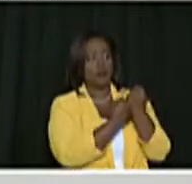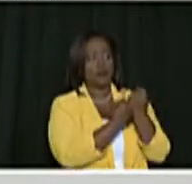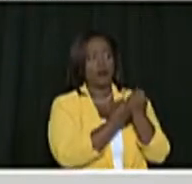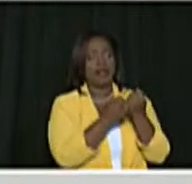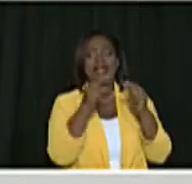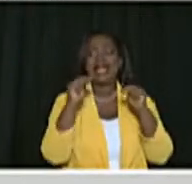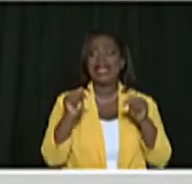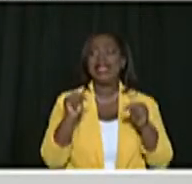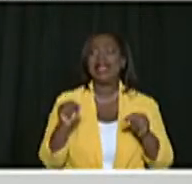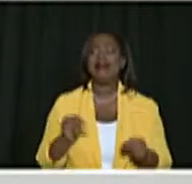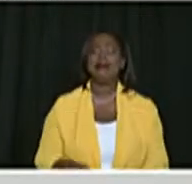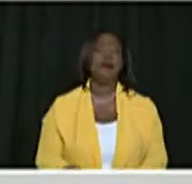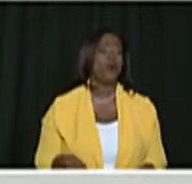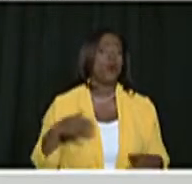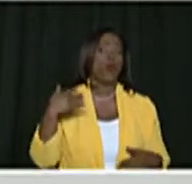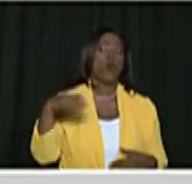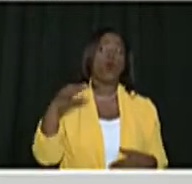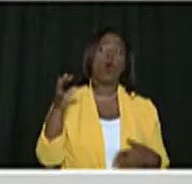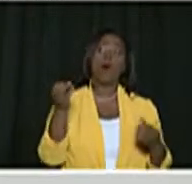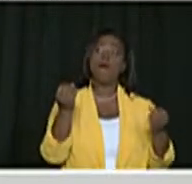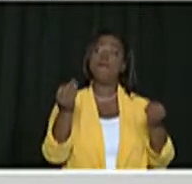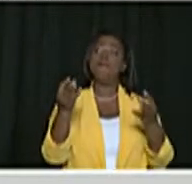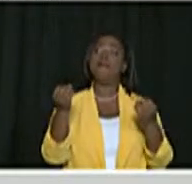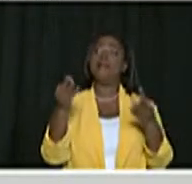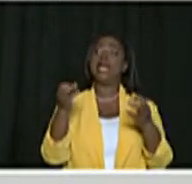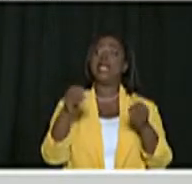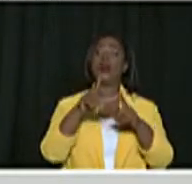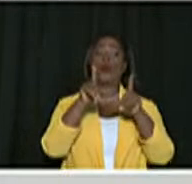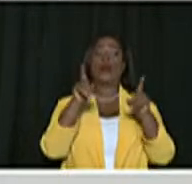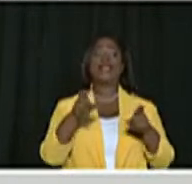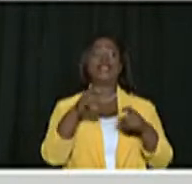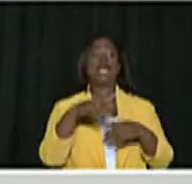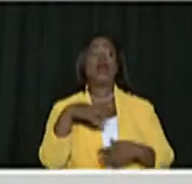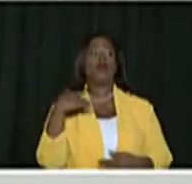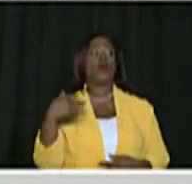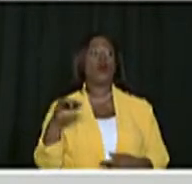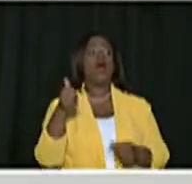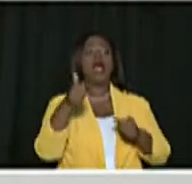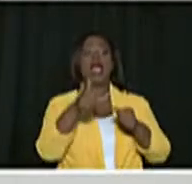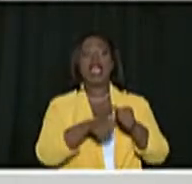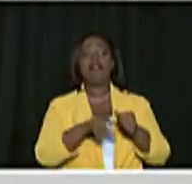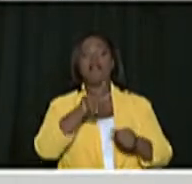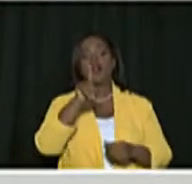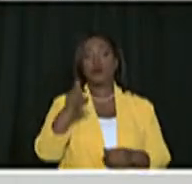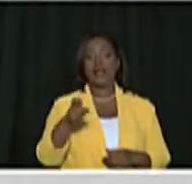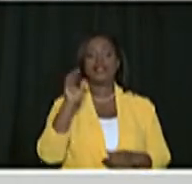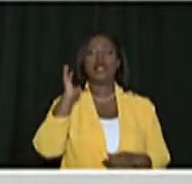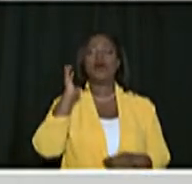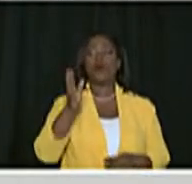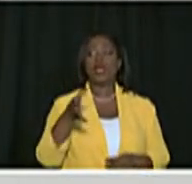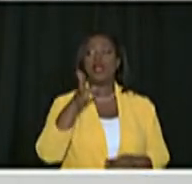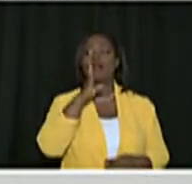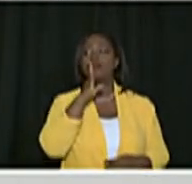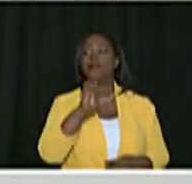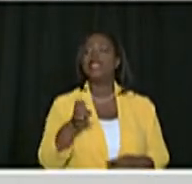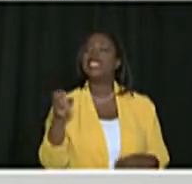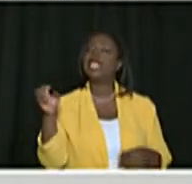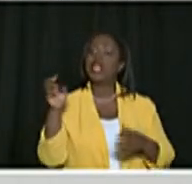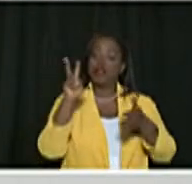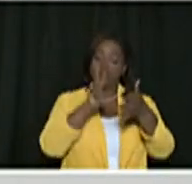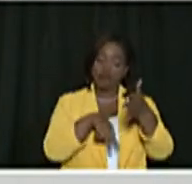There are so many questions, but again, thank you for your many questions. Every single one of them will be